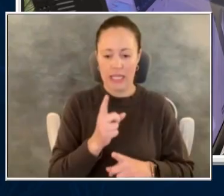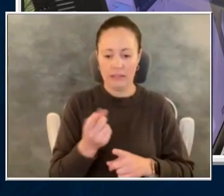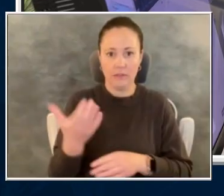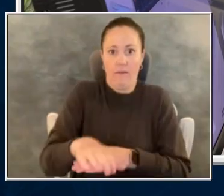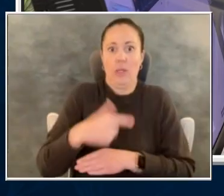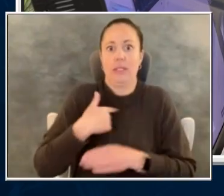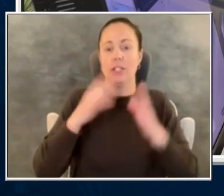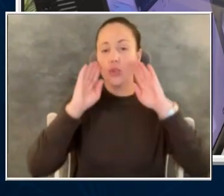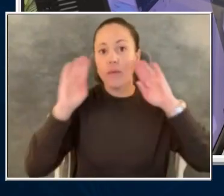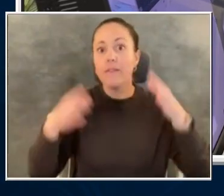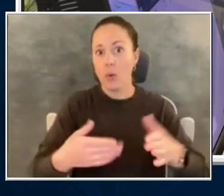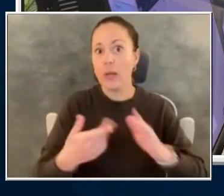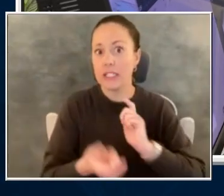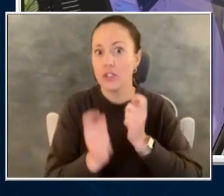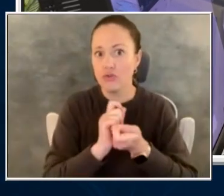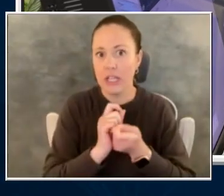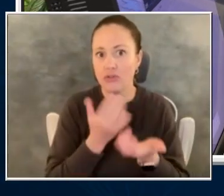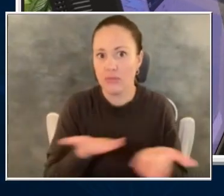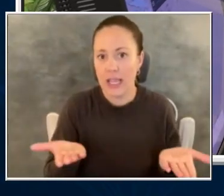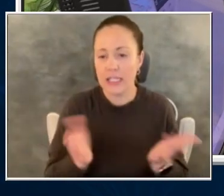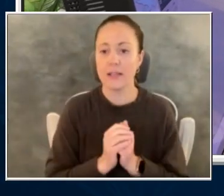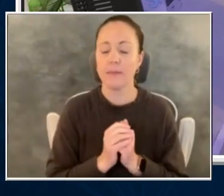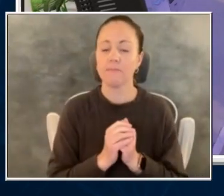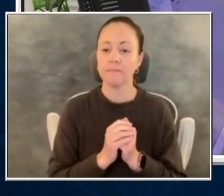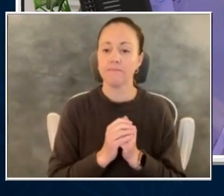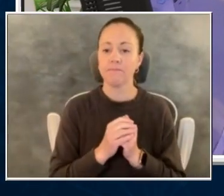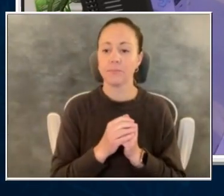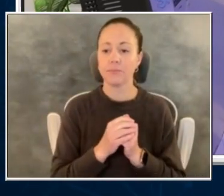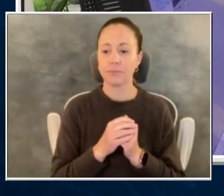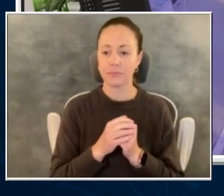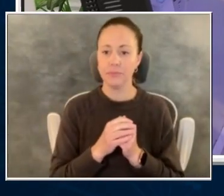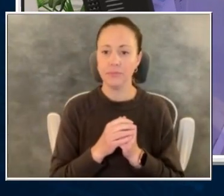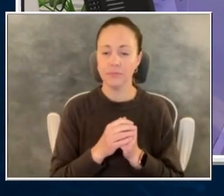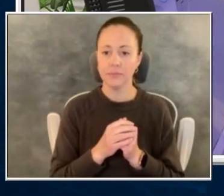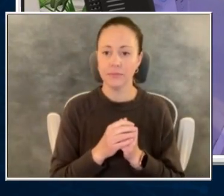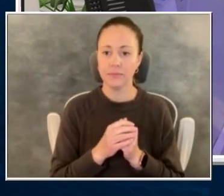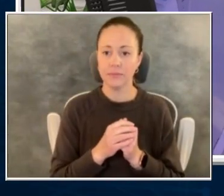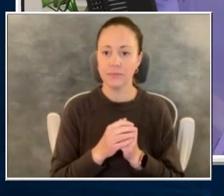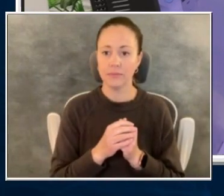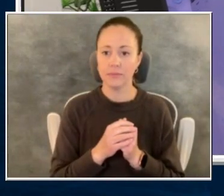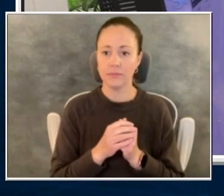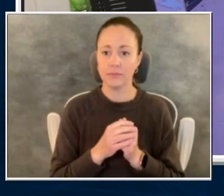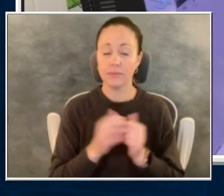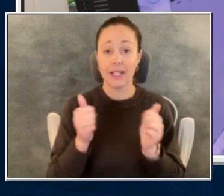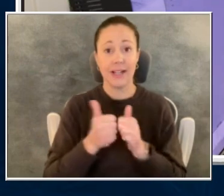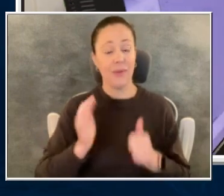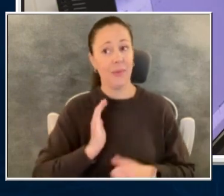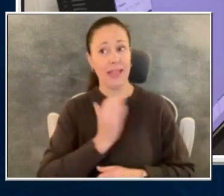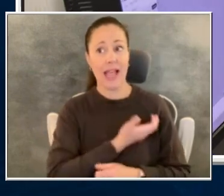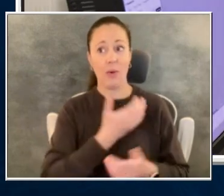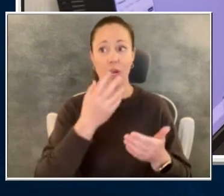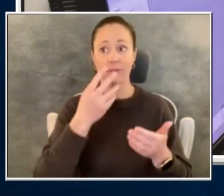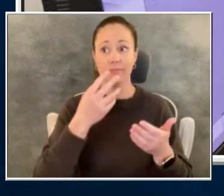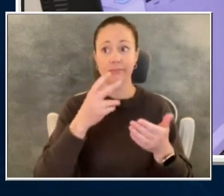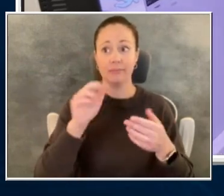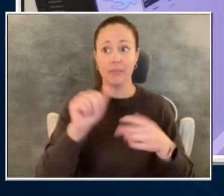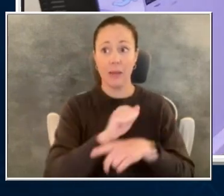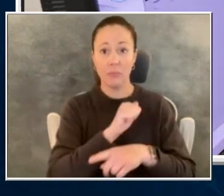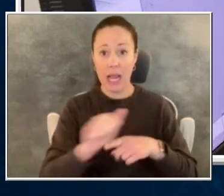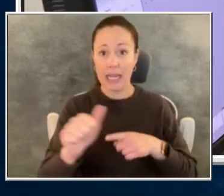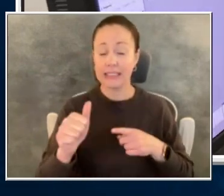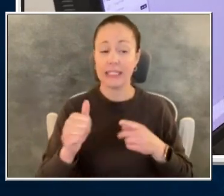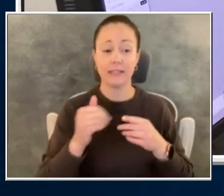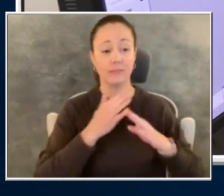do is certainly in our practice in prevention is focus on